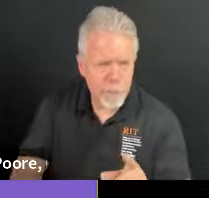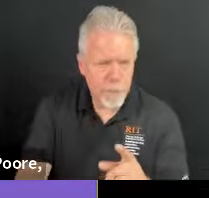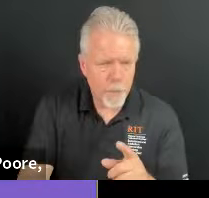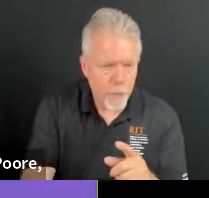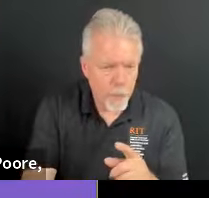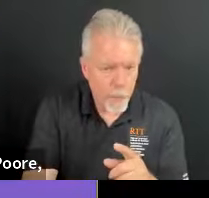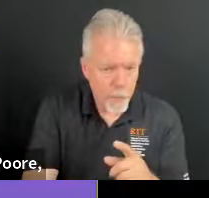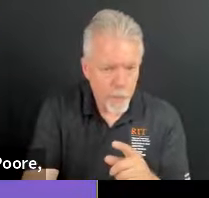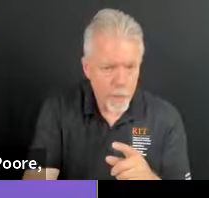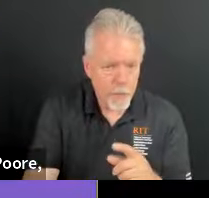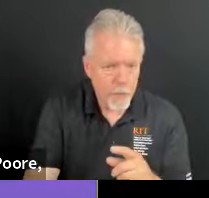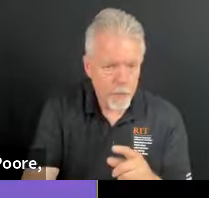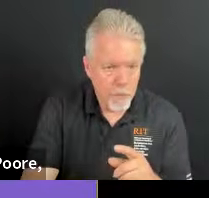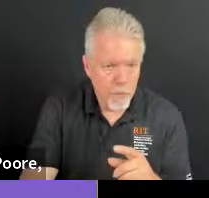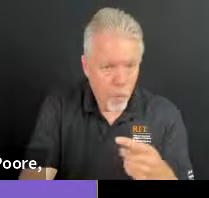Okay.